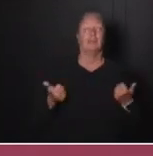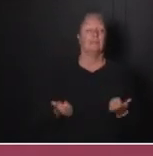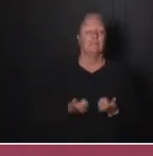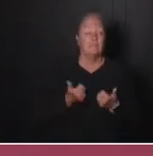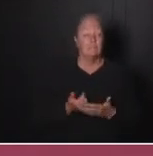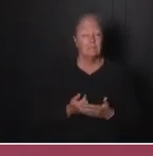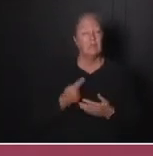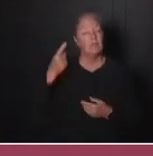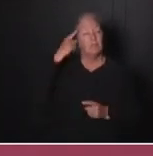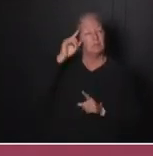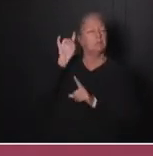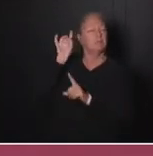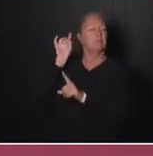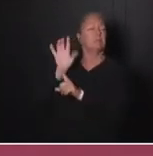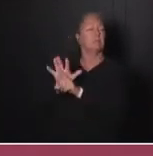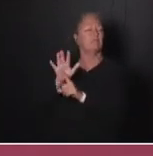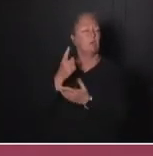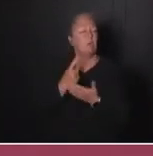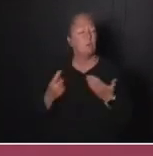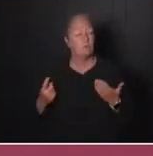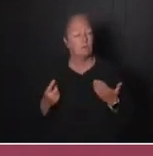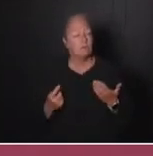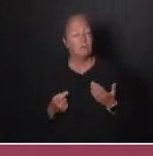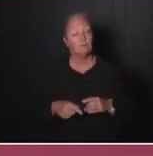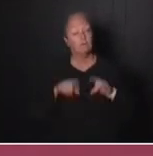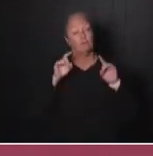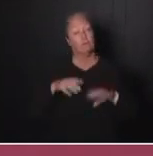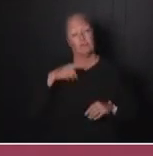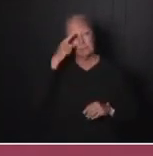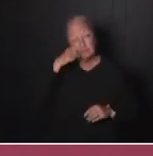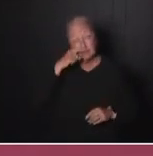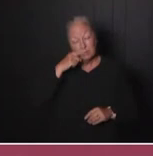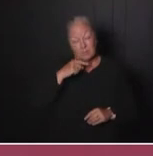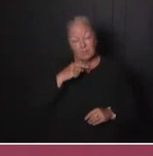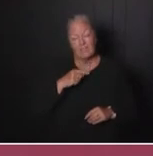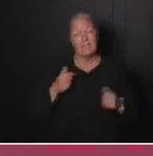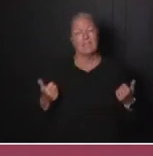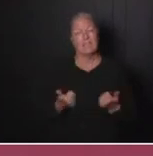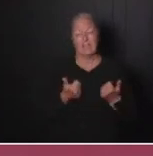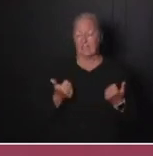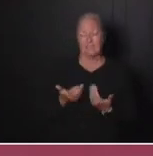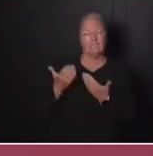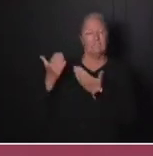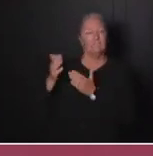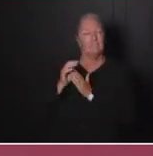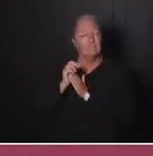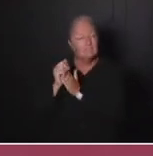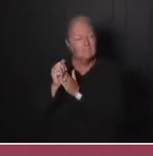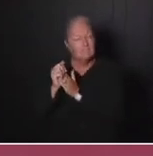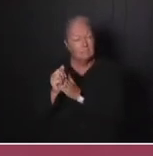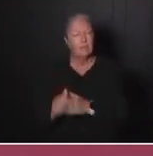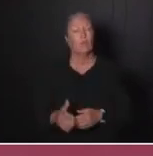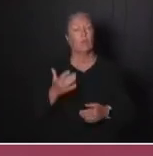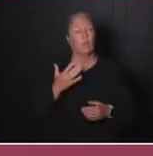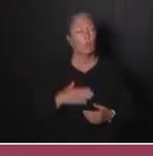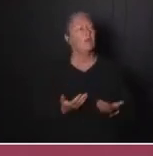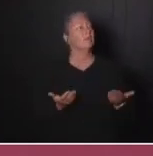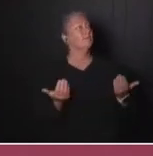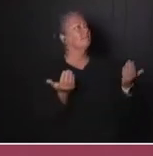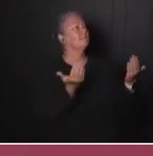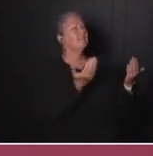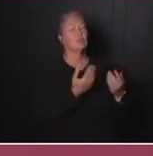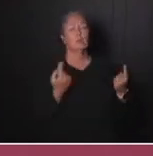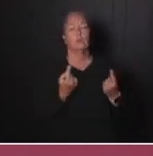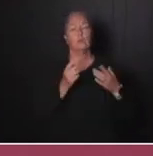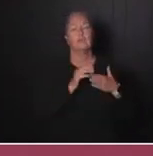it for themselves. Australians are tired of political management and crying out for leadership,